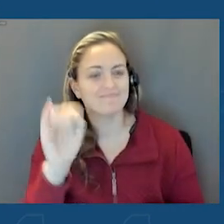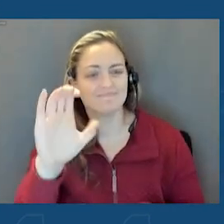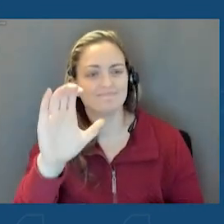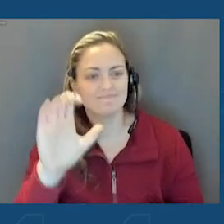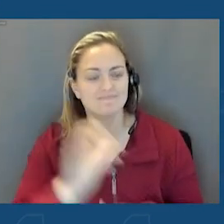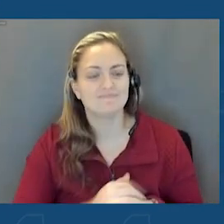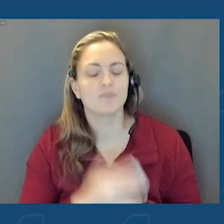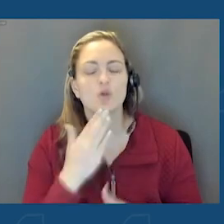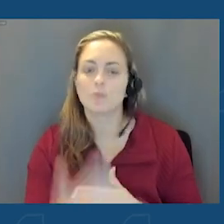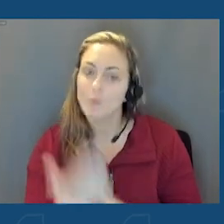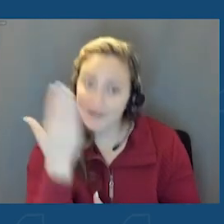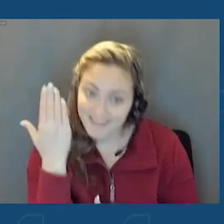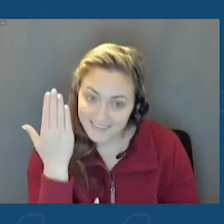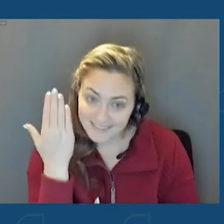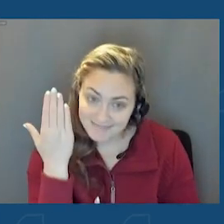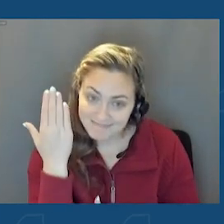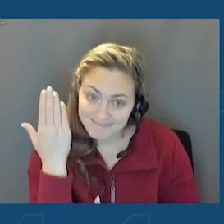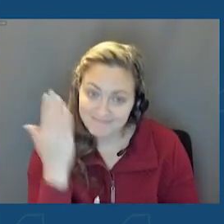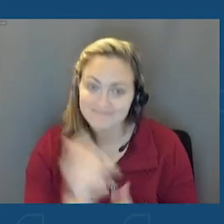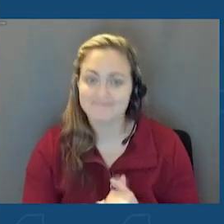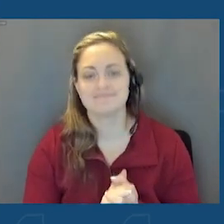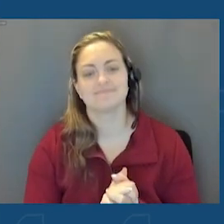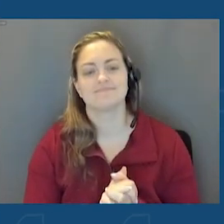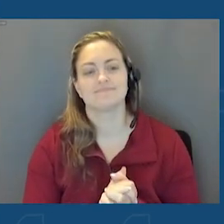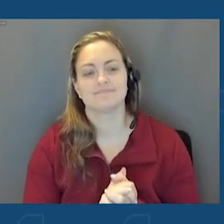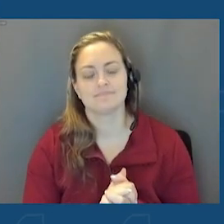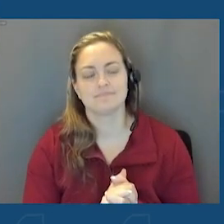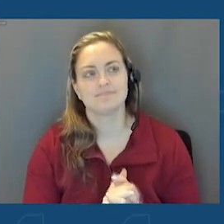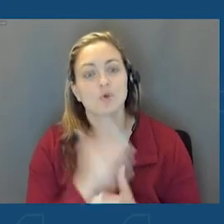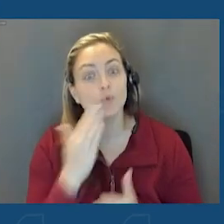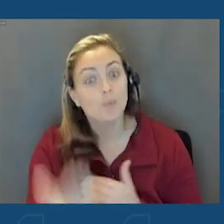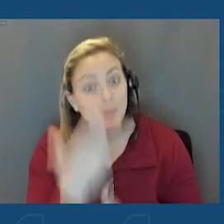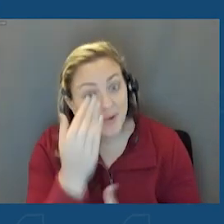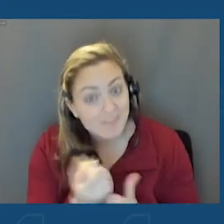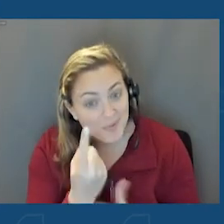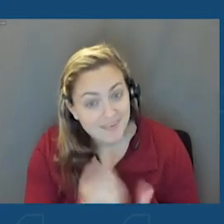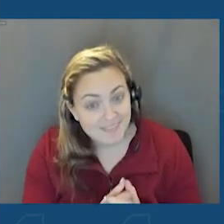Good morning. Good morning, everyone.